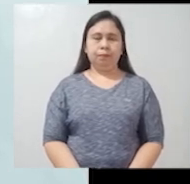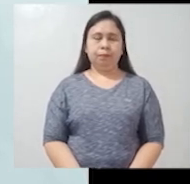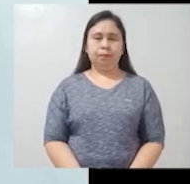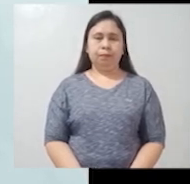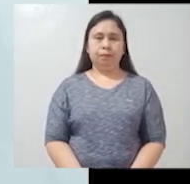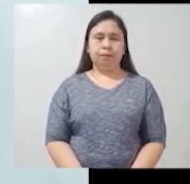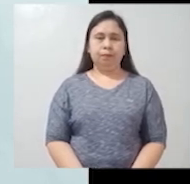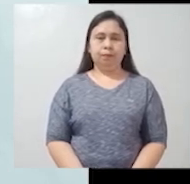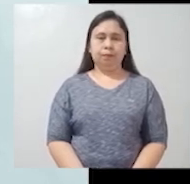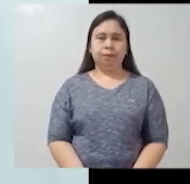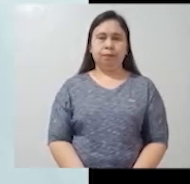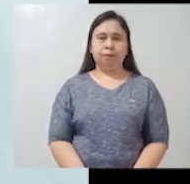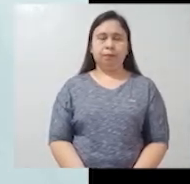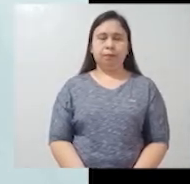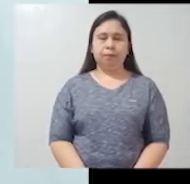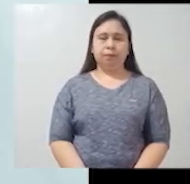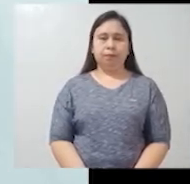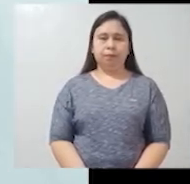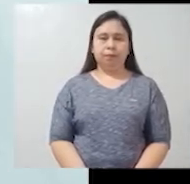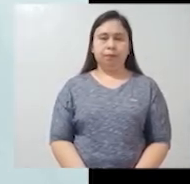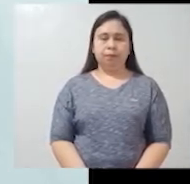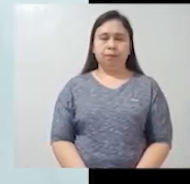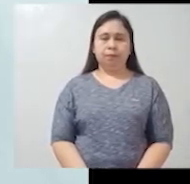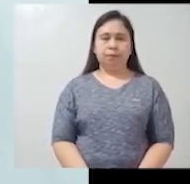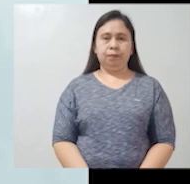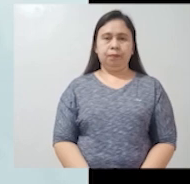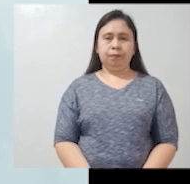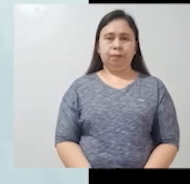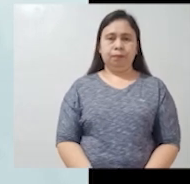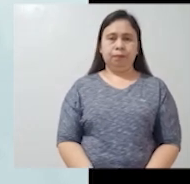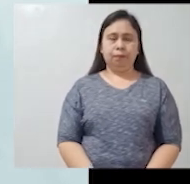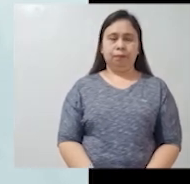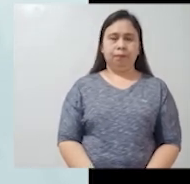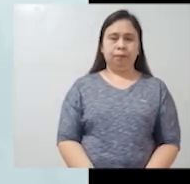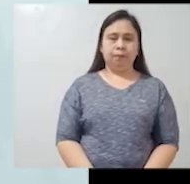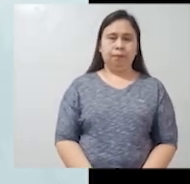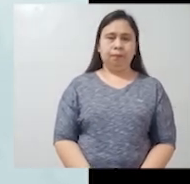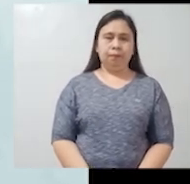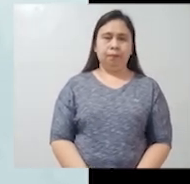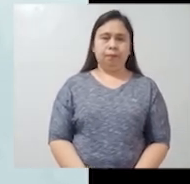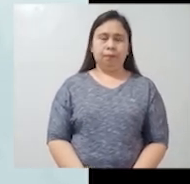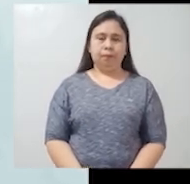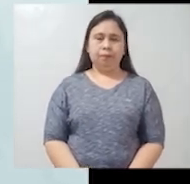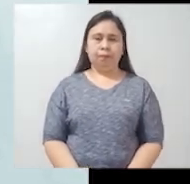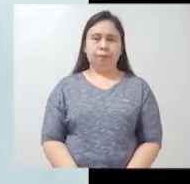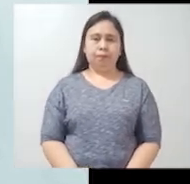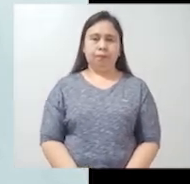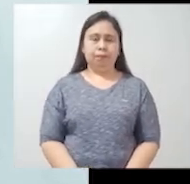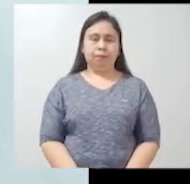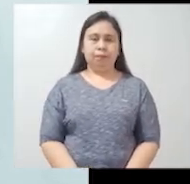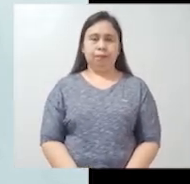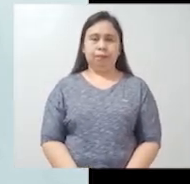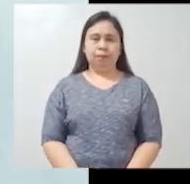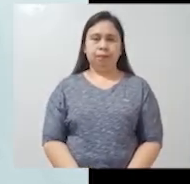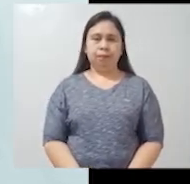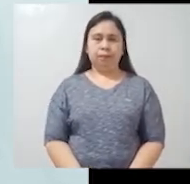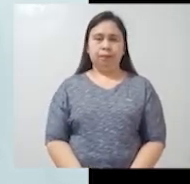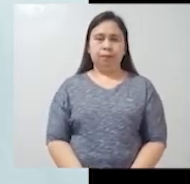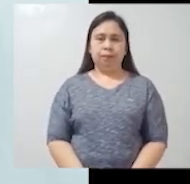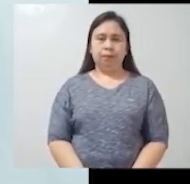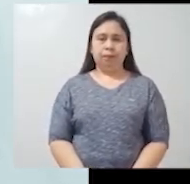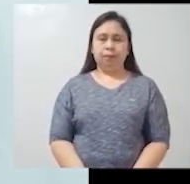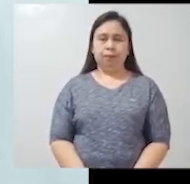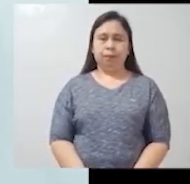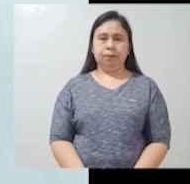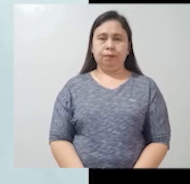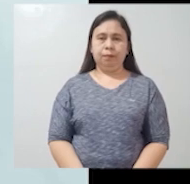of the different states in which water exists. That is ice,